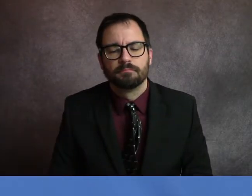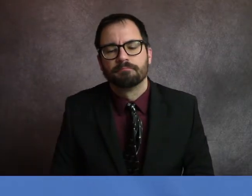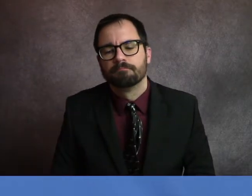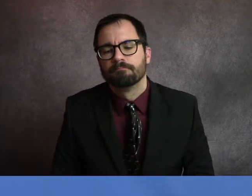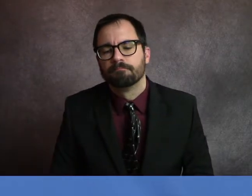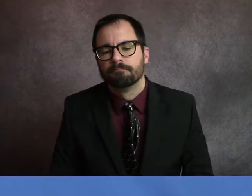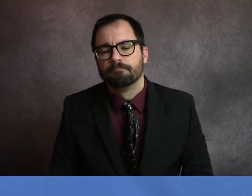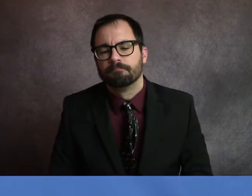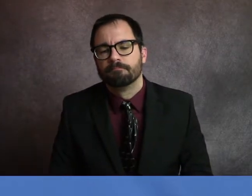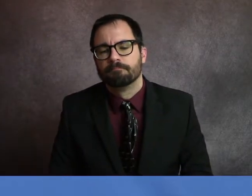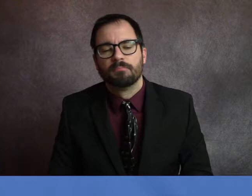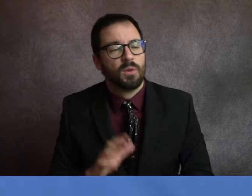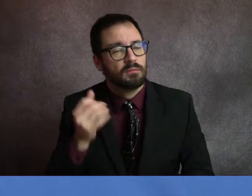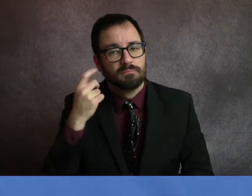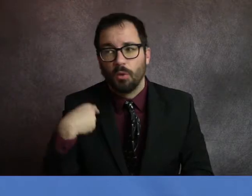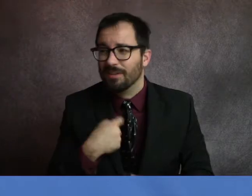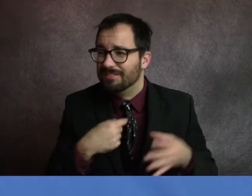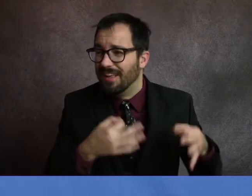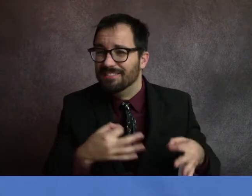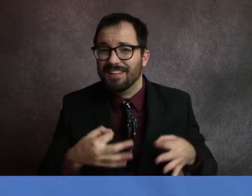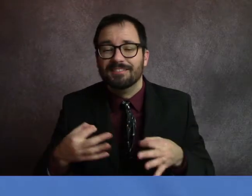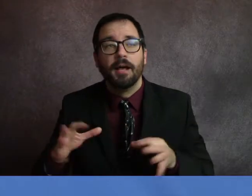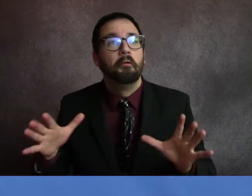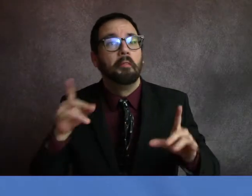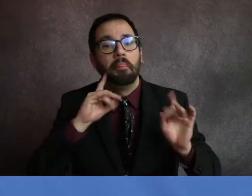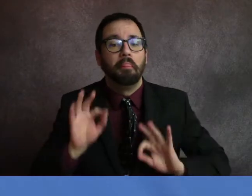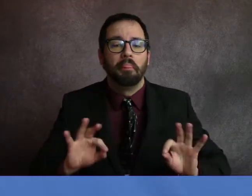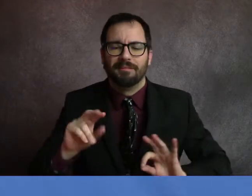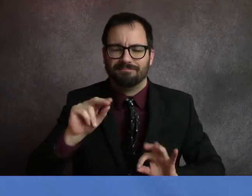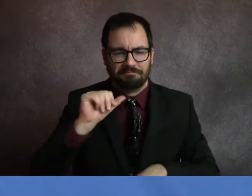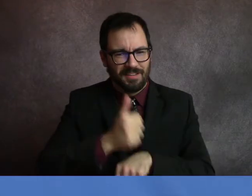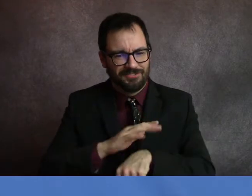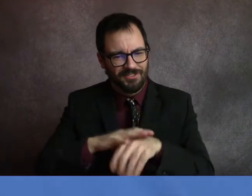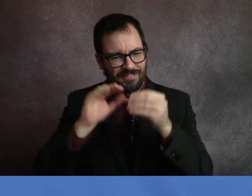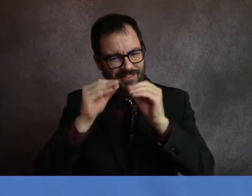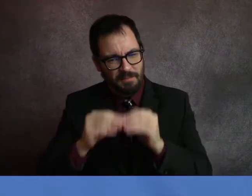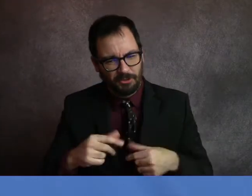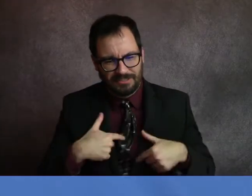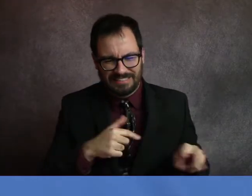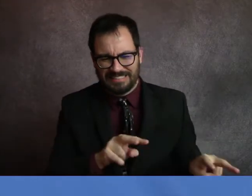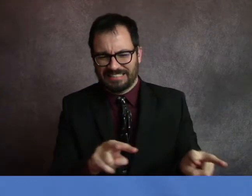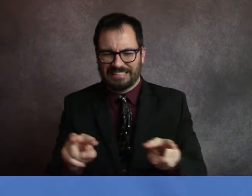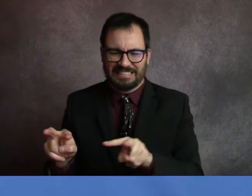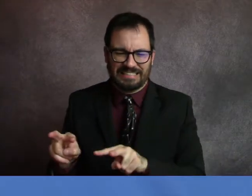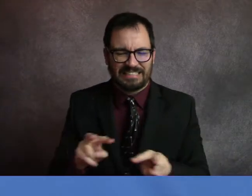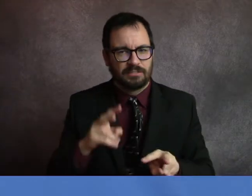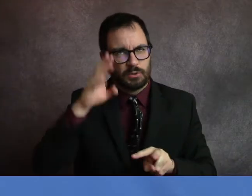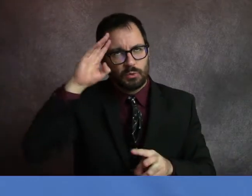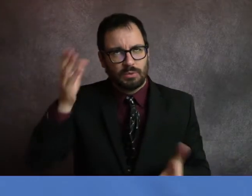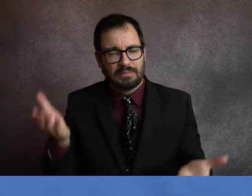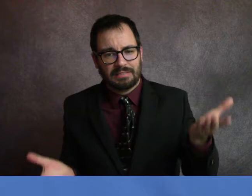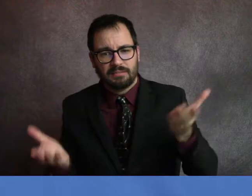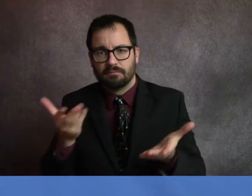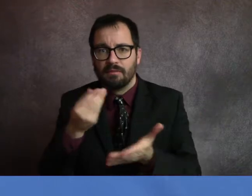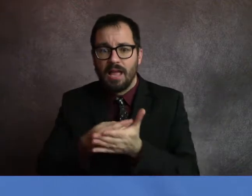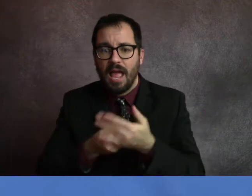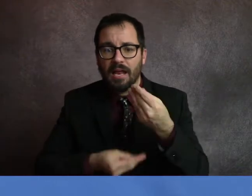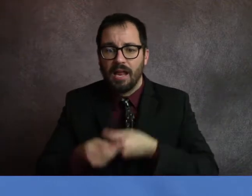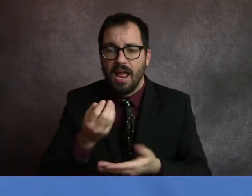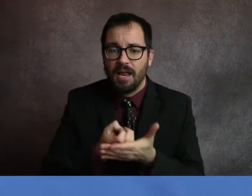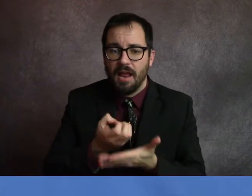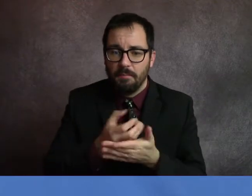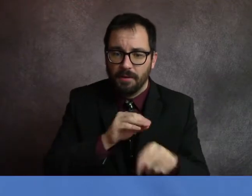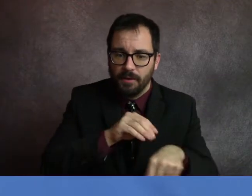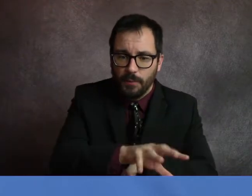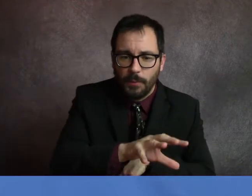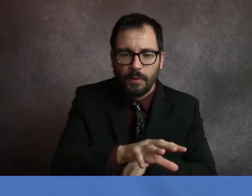situation. And we're looking for the economic impacts and restrictions which are real, and they're human impacts as well. We weigh everything